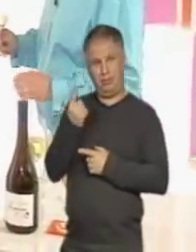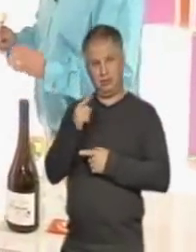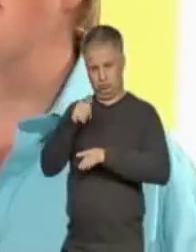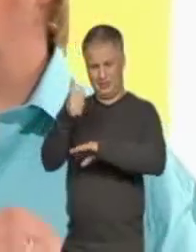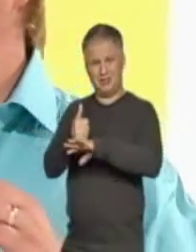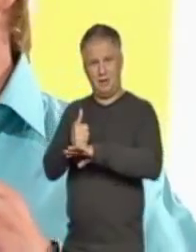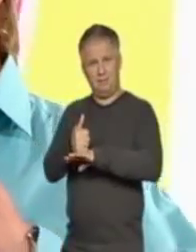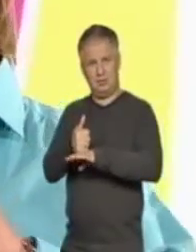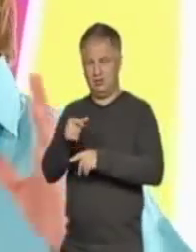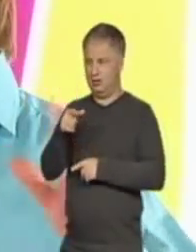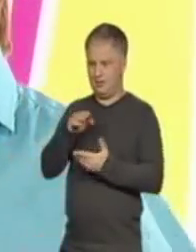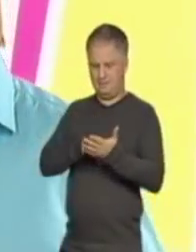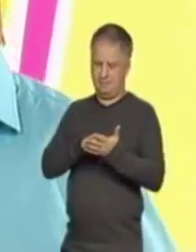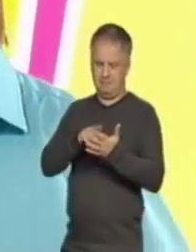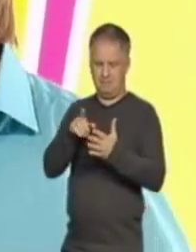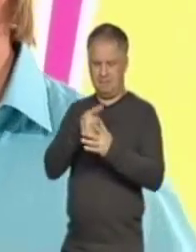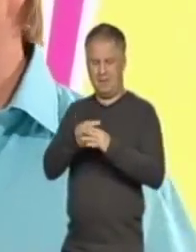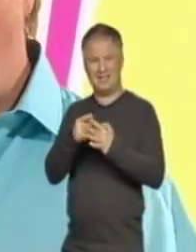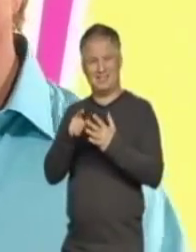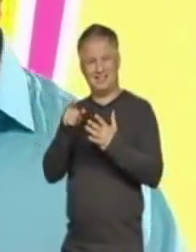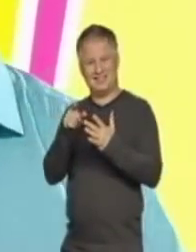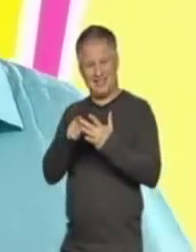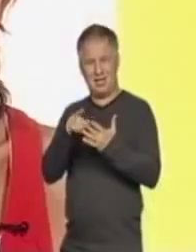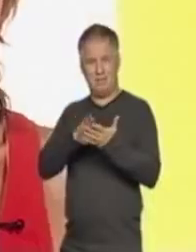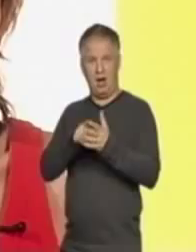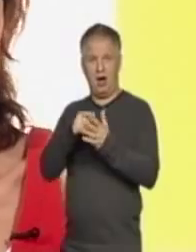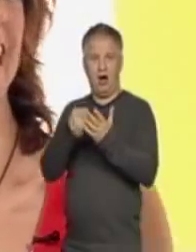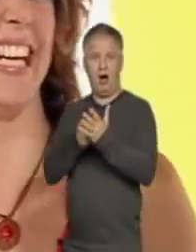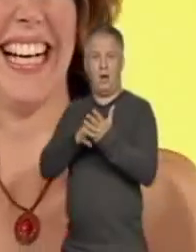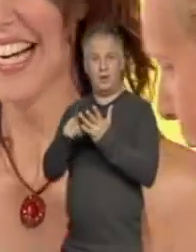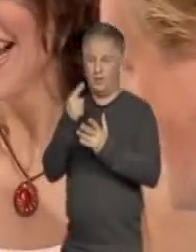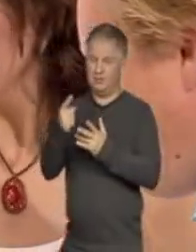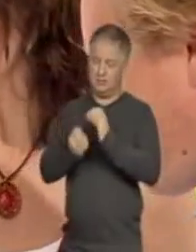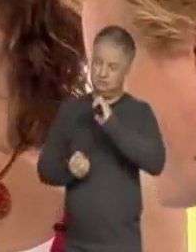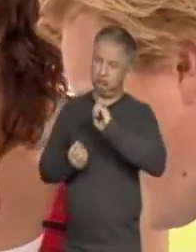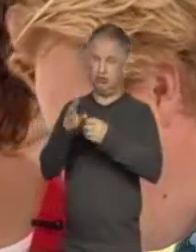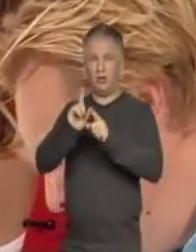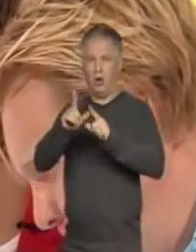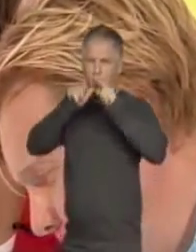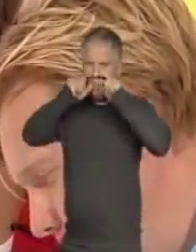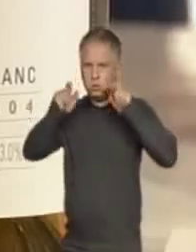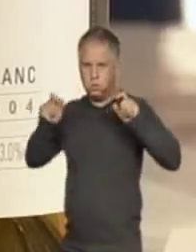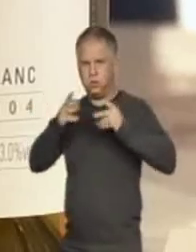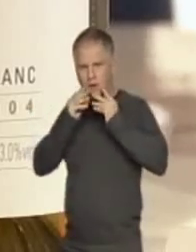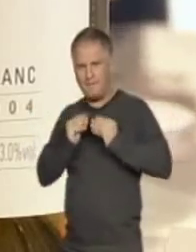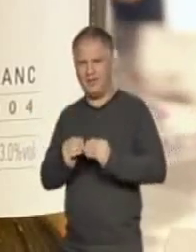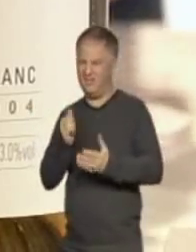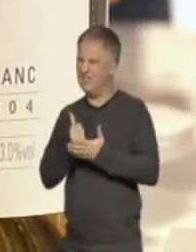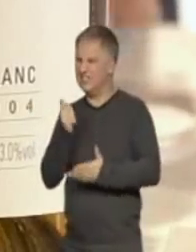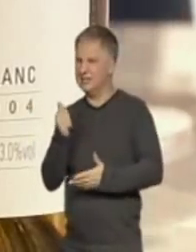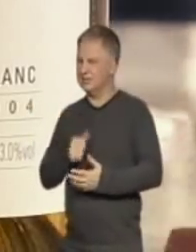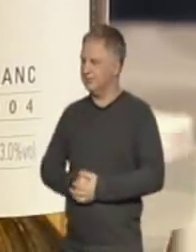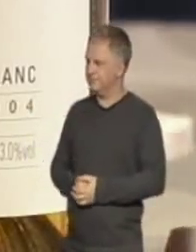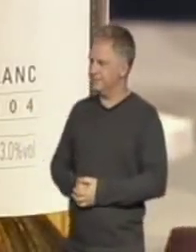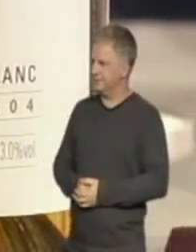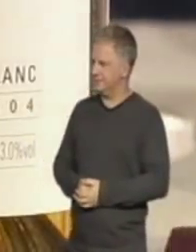Arrasuriz, was a man who grew the best beard and moustache in history, and for that reason alone I think it deserves praise. Well, that is fabulous. Is this the